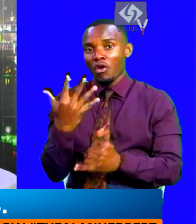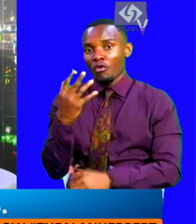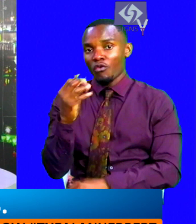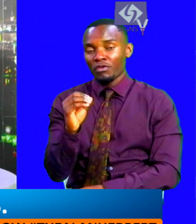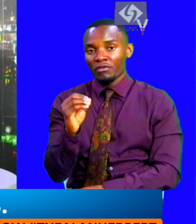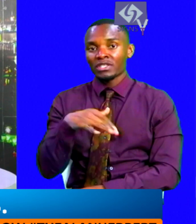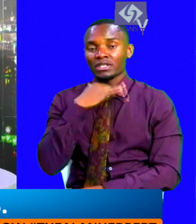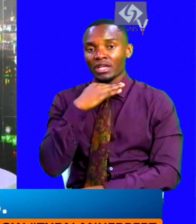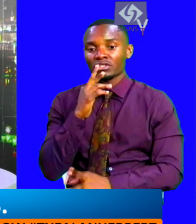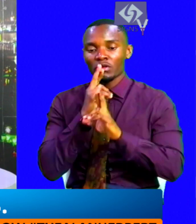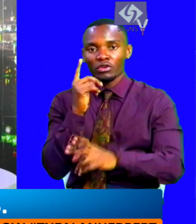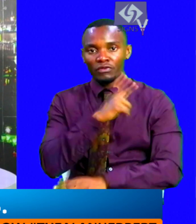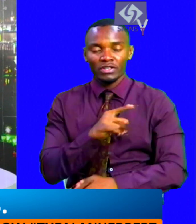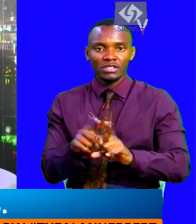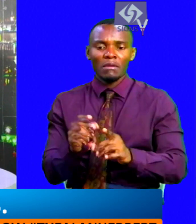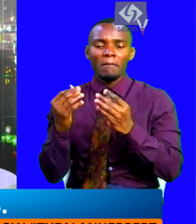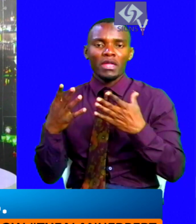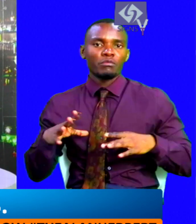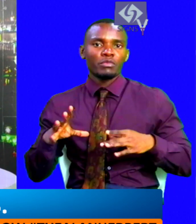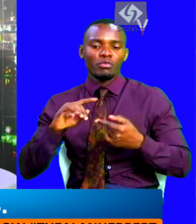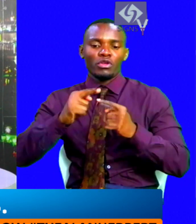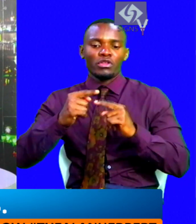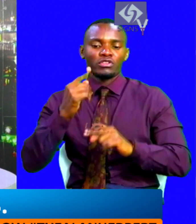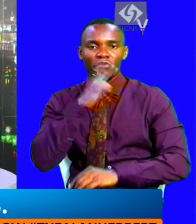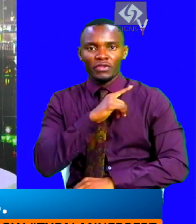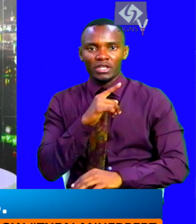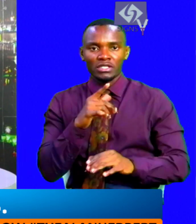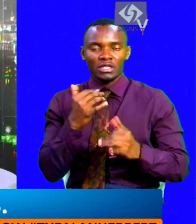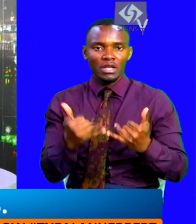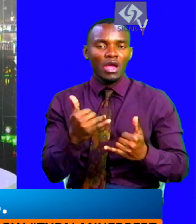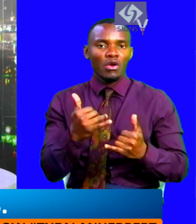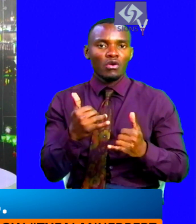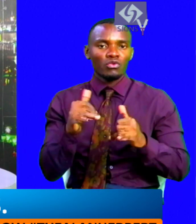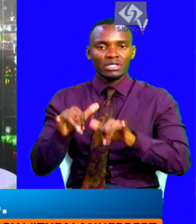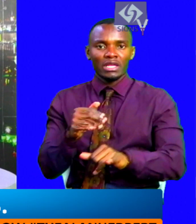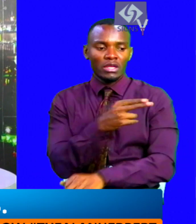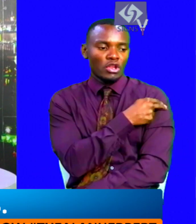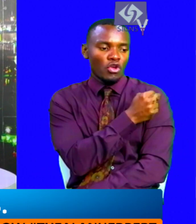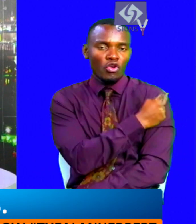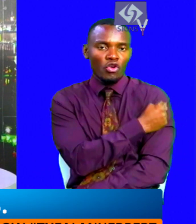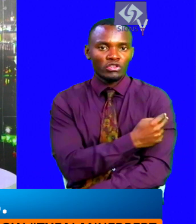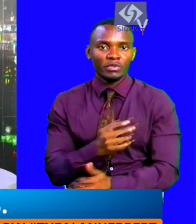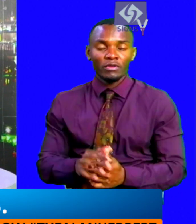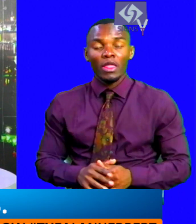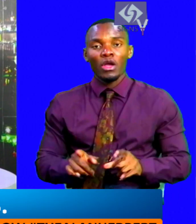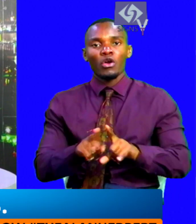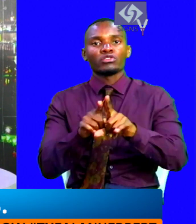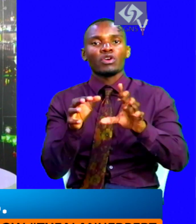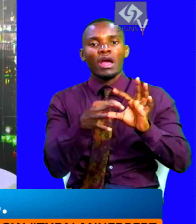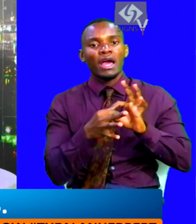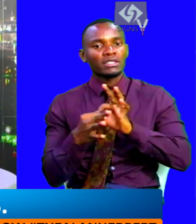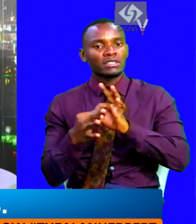been reported, with hundreds of others being injured and are admitted in hospital with grave